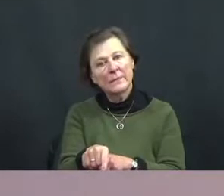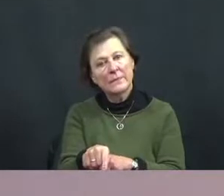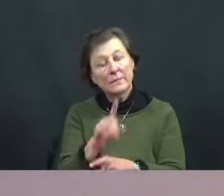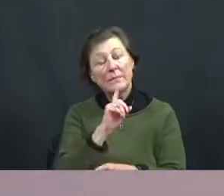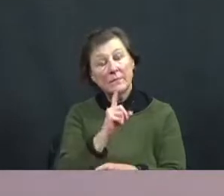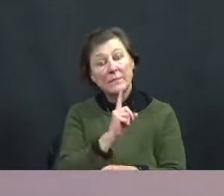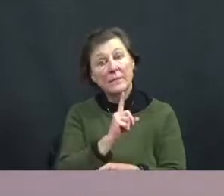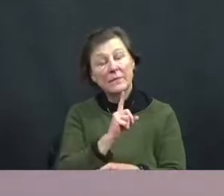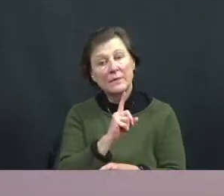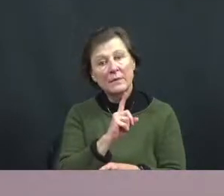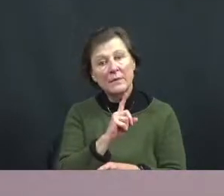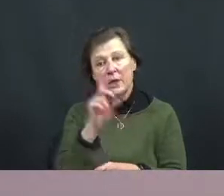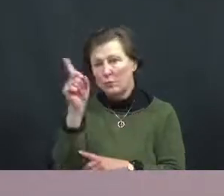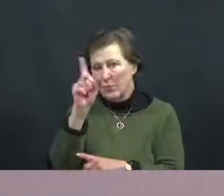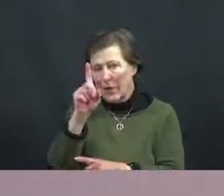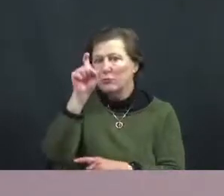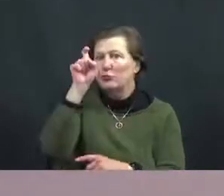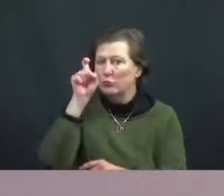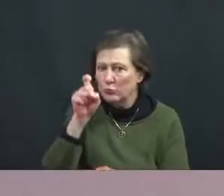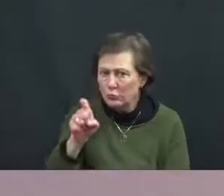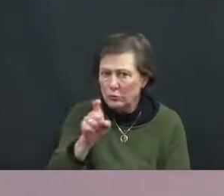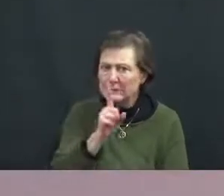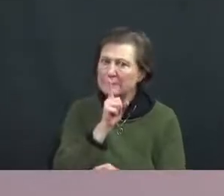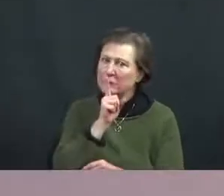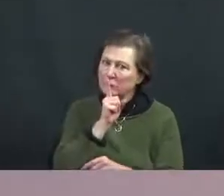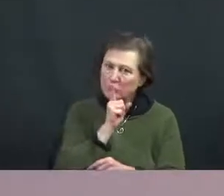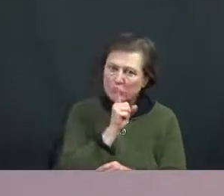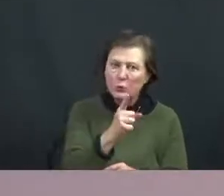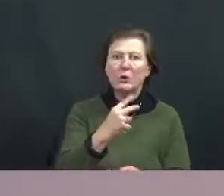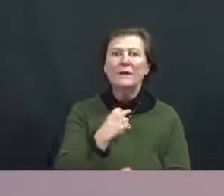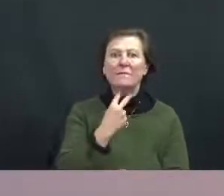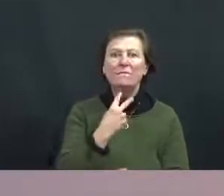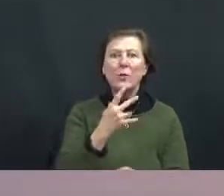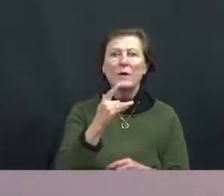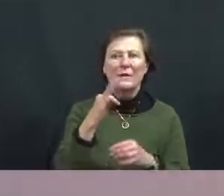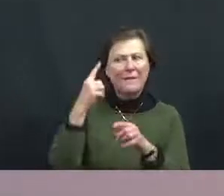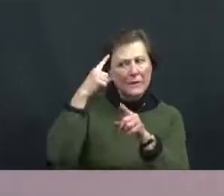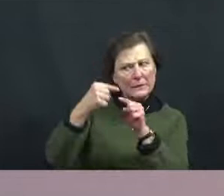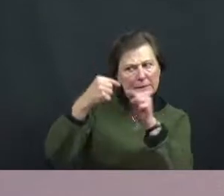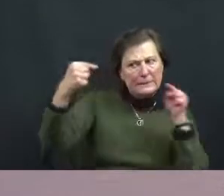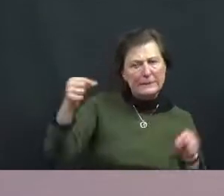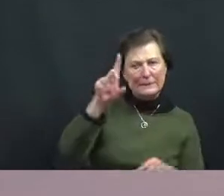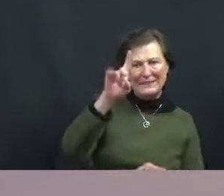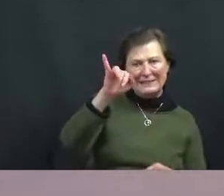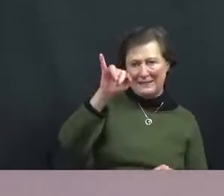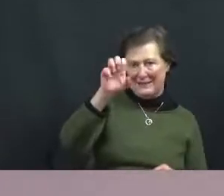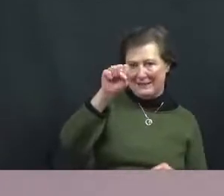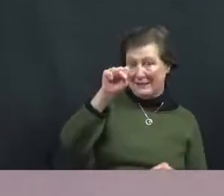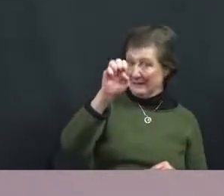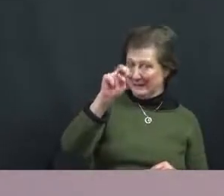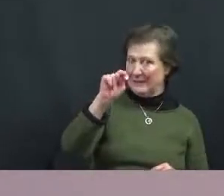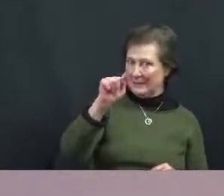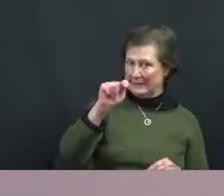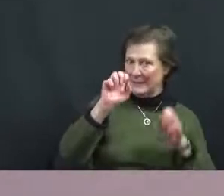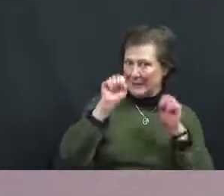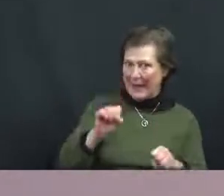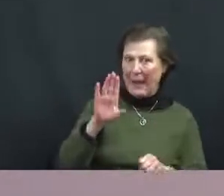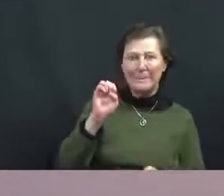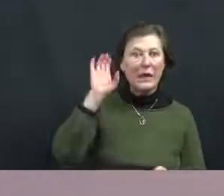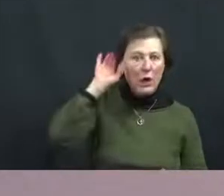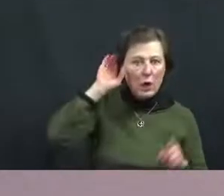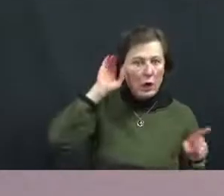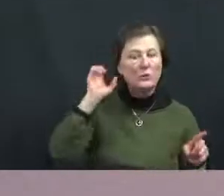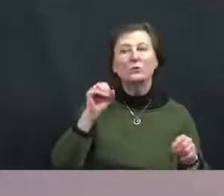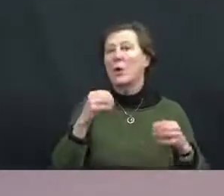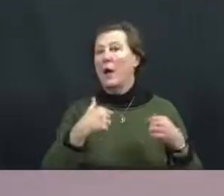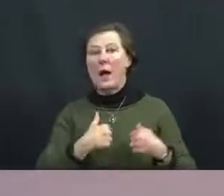Indeed, democracy should always ensure that voices of dissent can be heard. And so I am in no way breaking